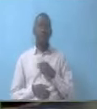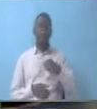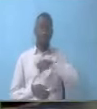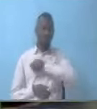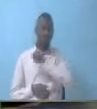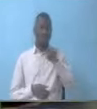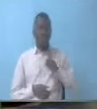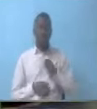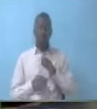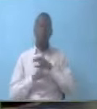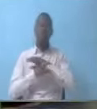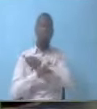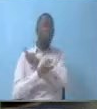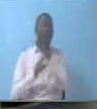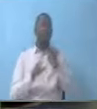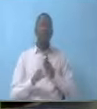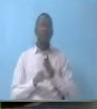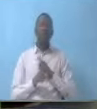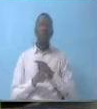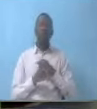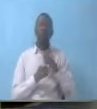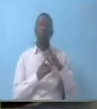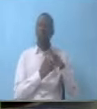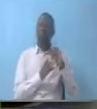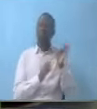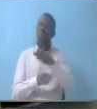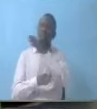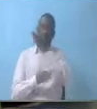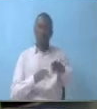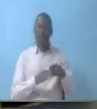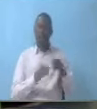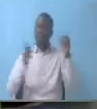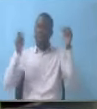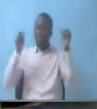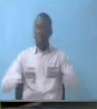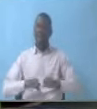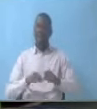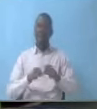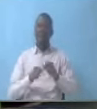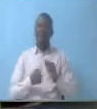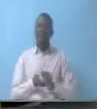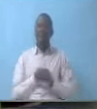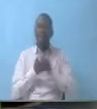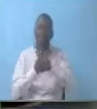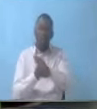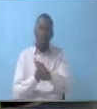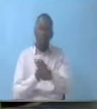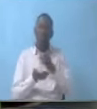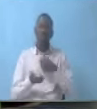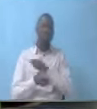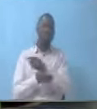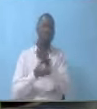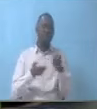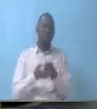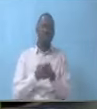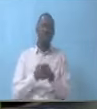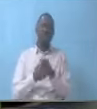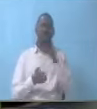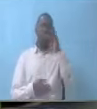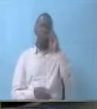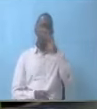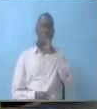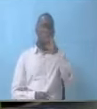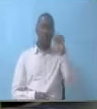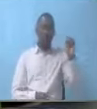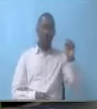condemn the bad application of these degrees to other people, just like we would condemn